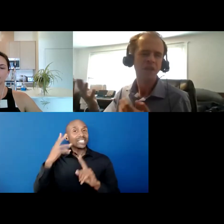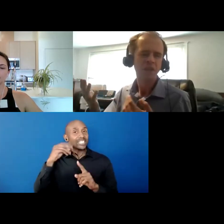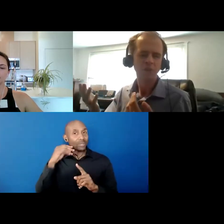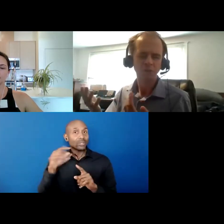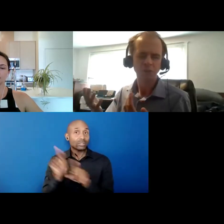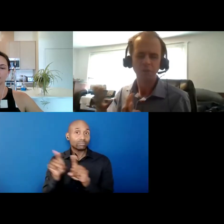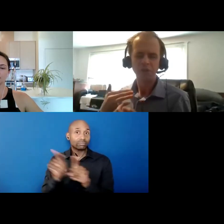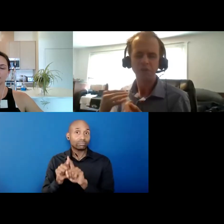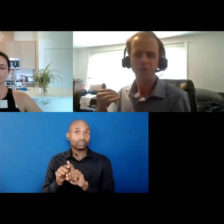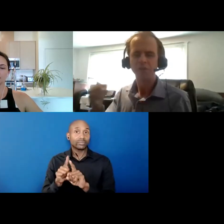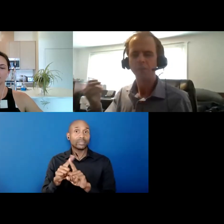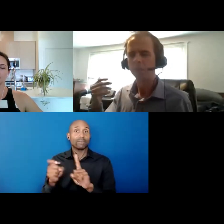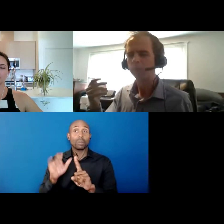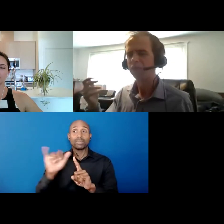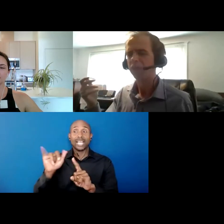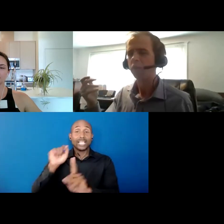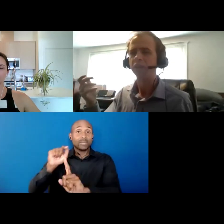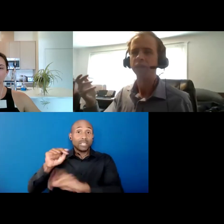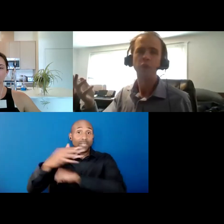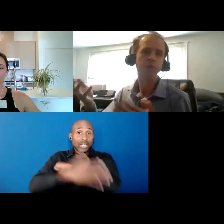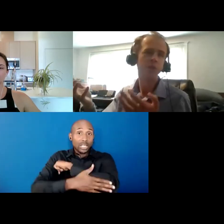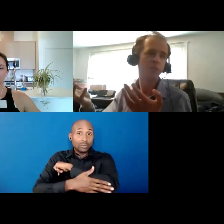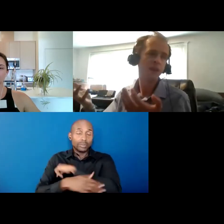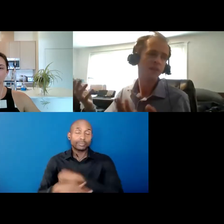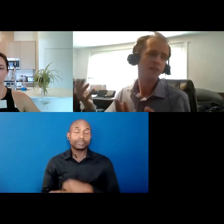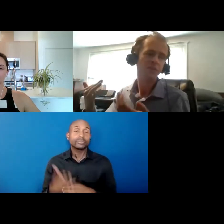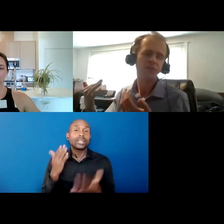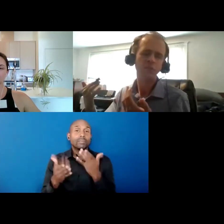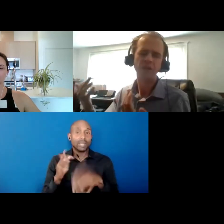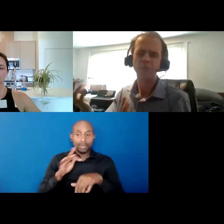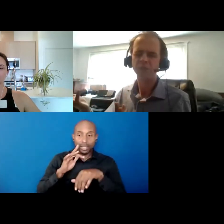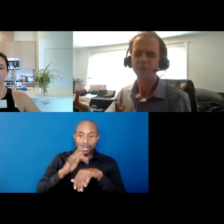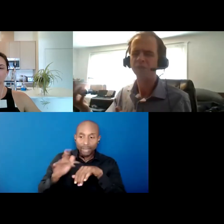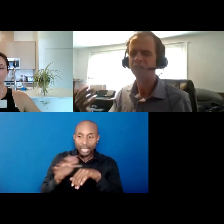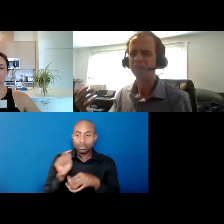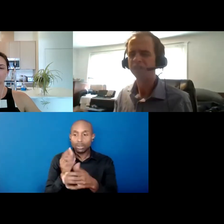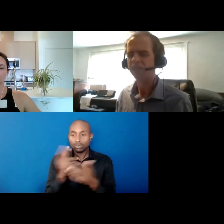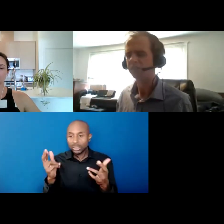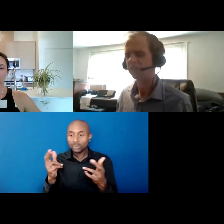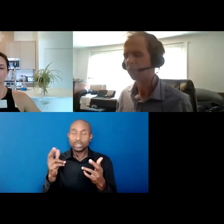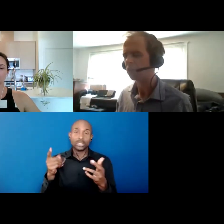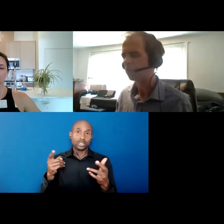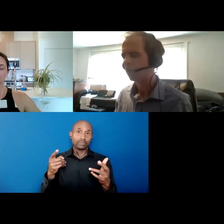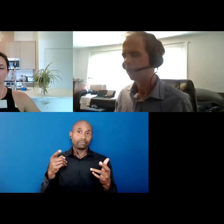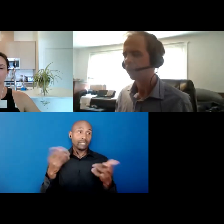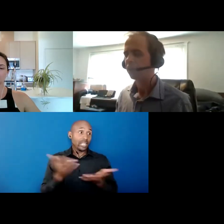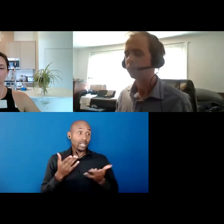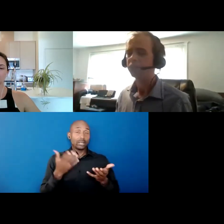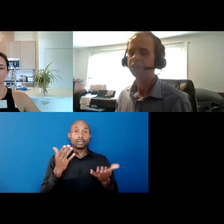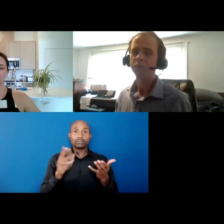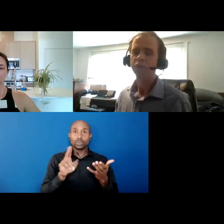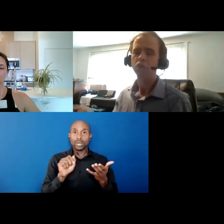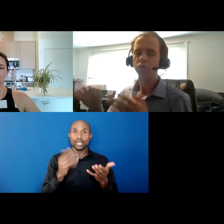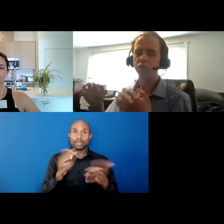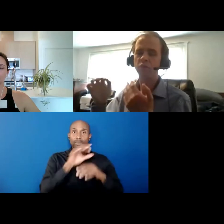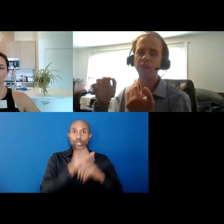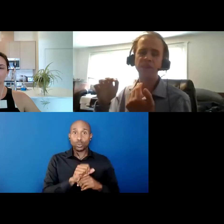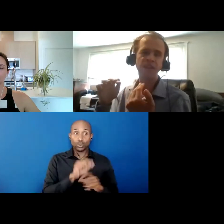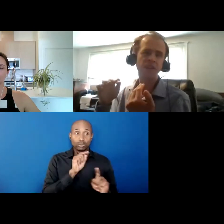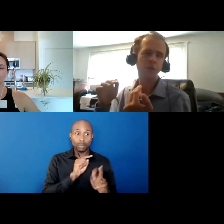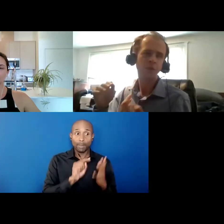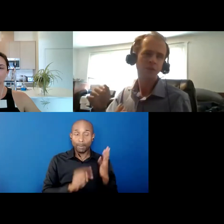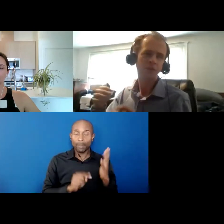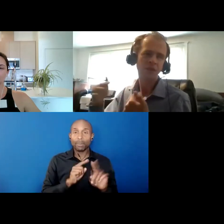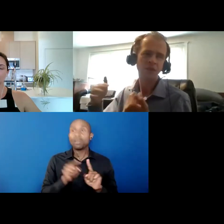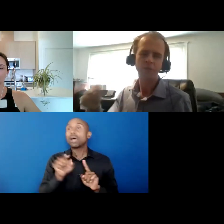of resources, which can sometimes be not quite what you expect, what you become used to in the United States. So disability cultures abroad, I